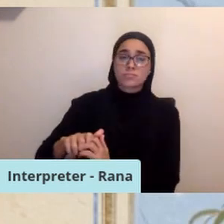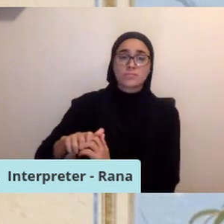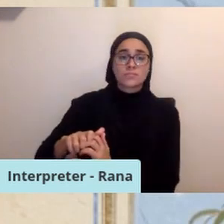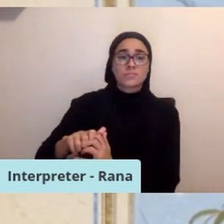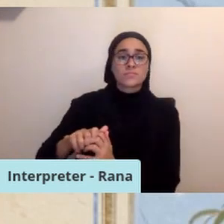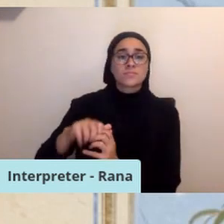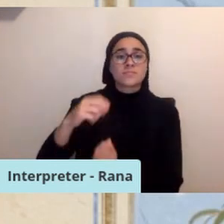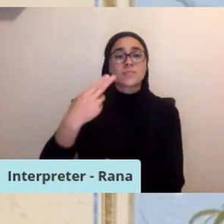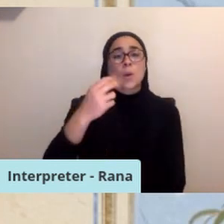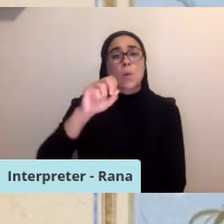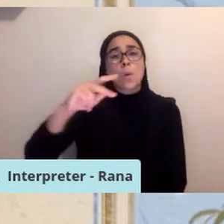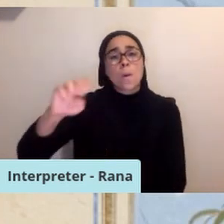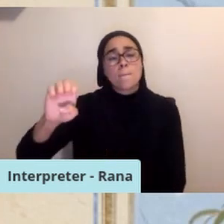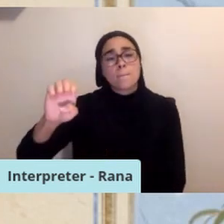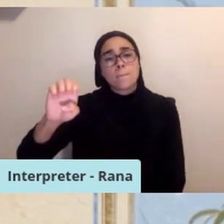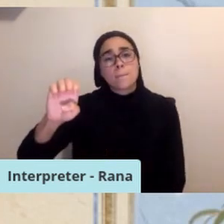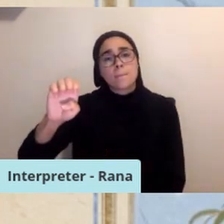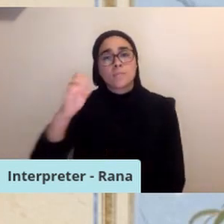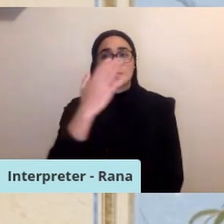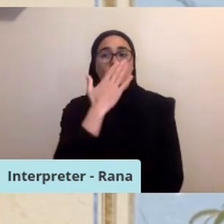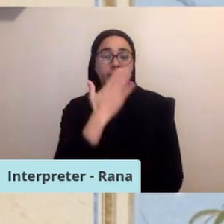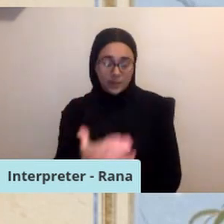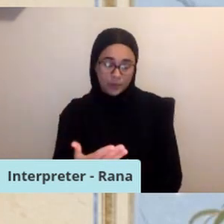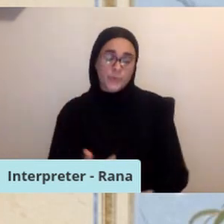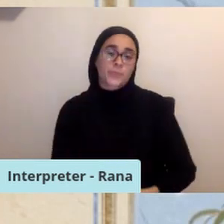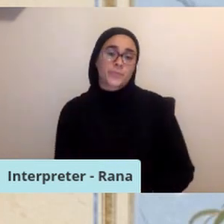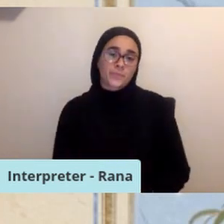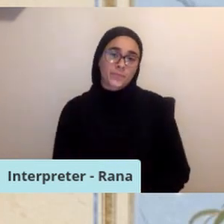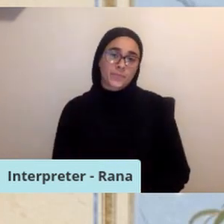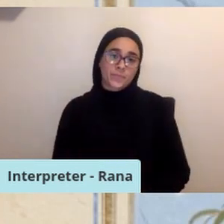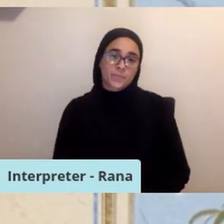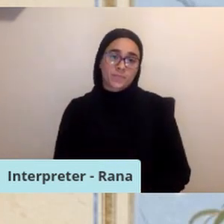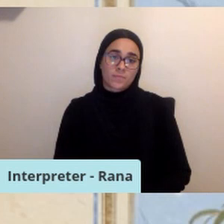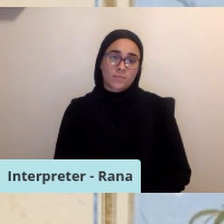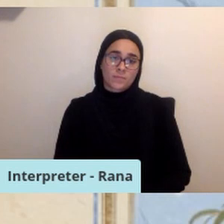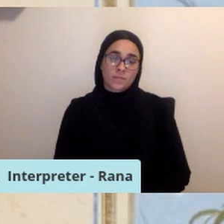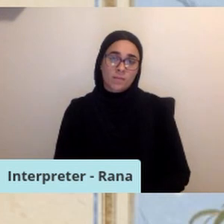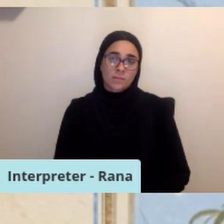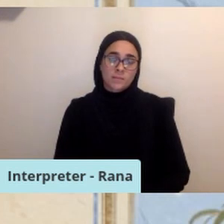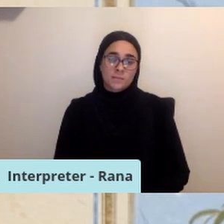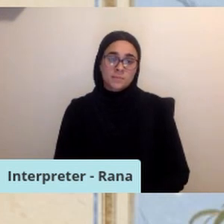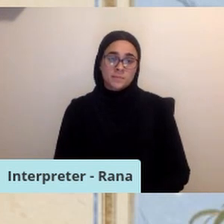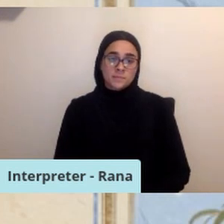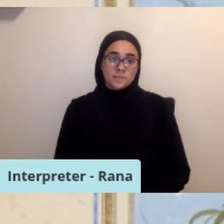word hope. Thank you. Thank you, Sandra.